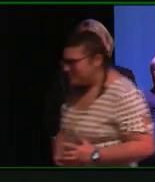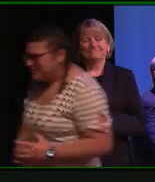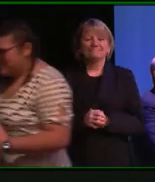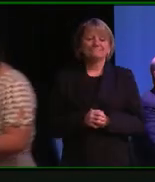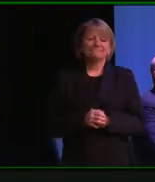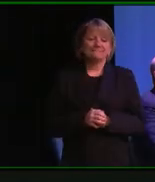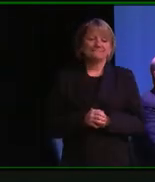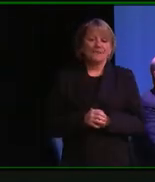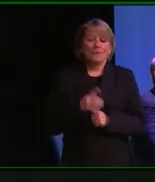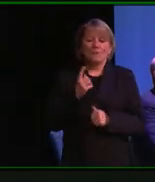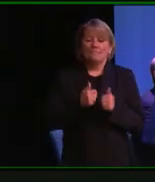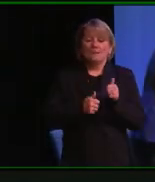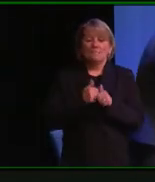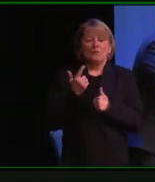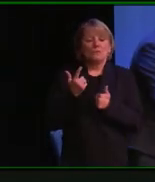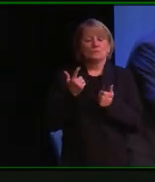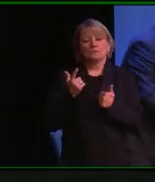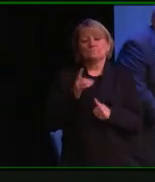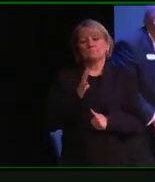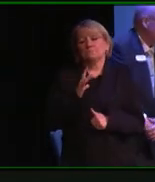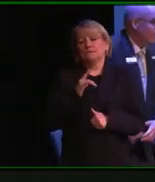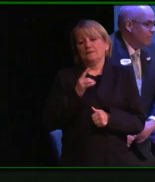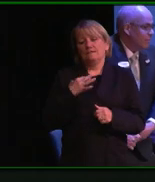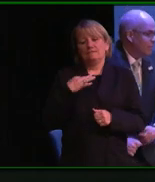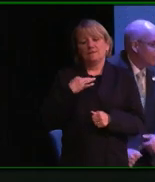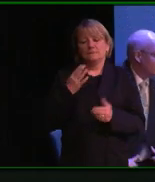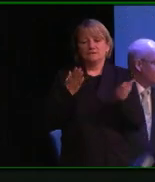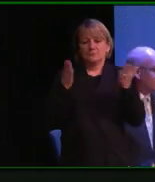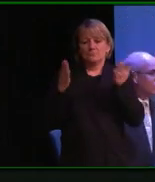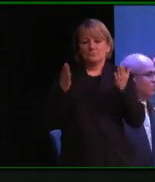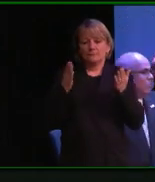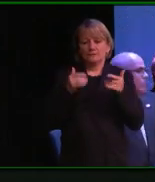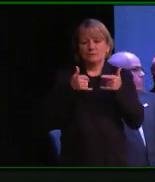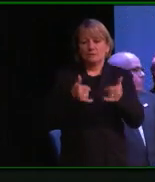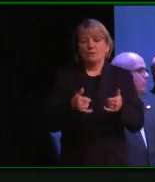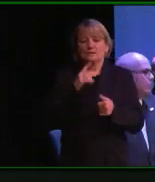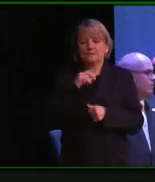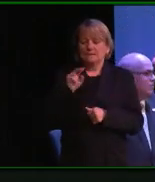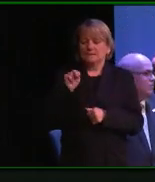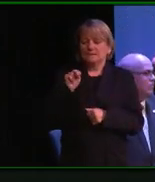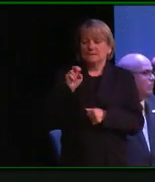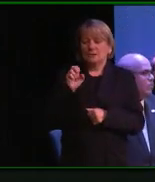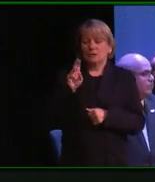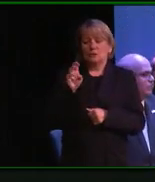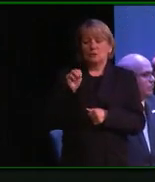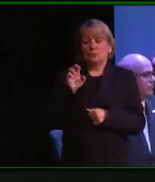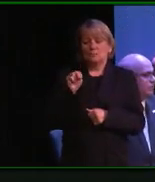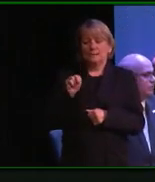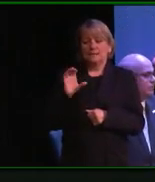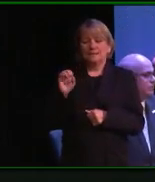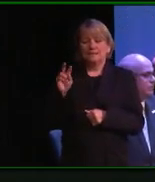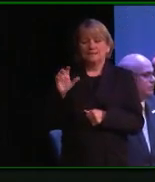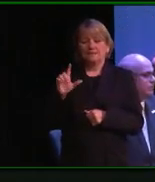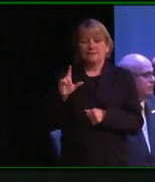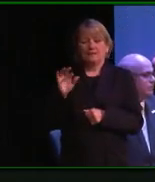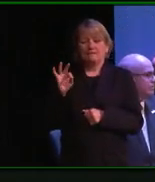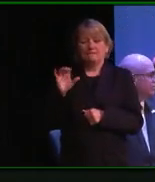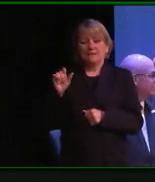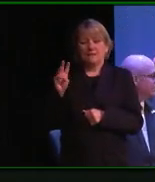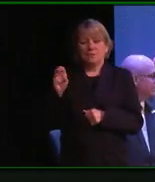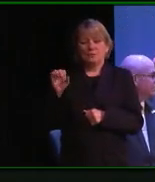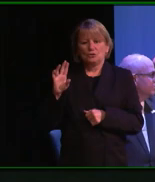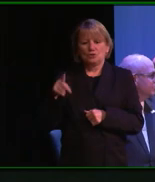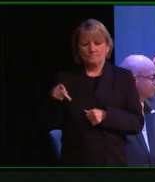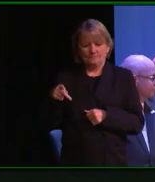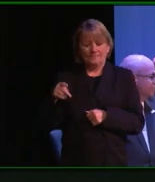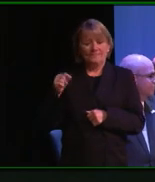One of the most prestigious volunteer service awards is the Newman Civic Fellowship.